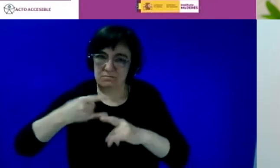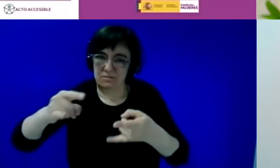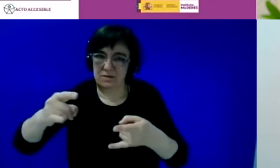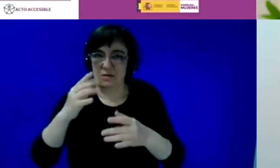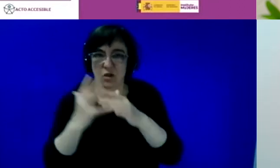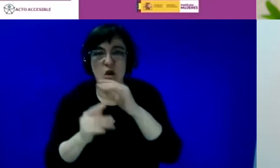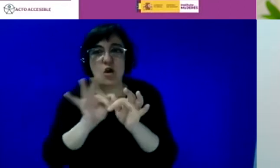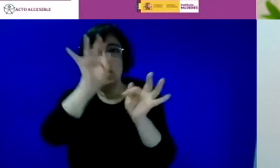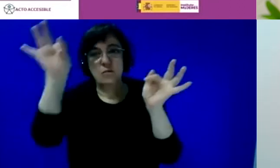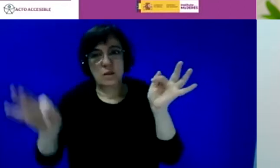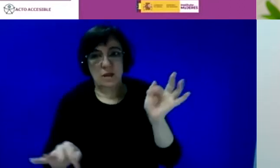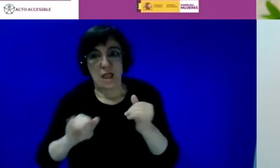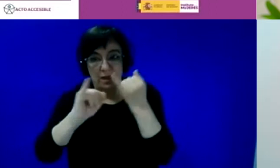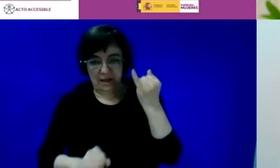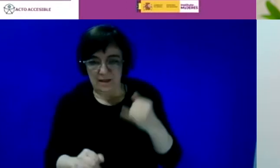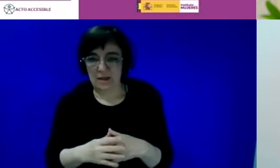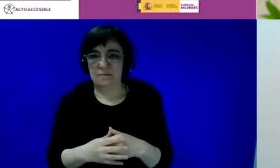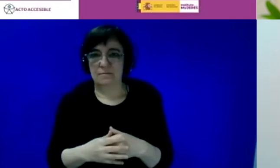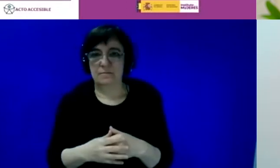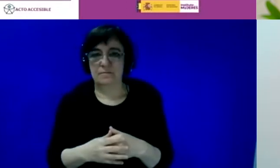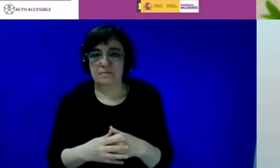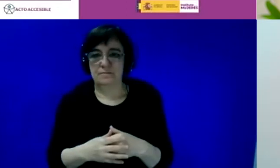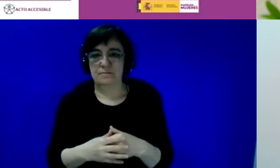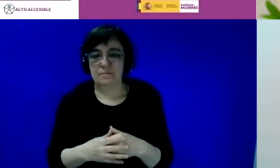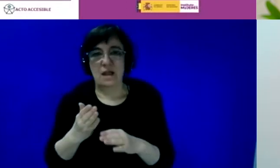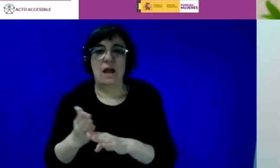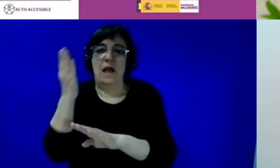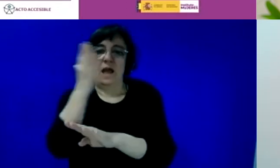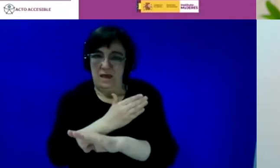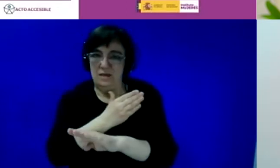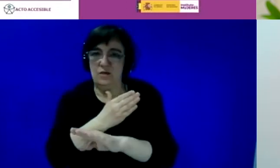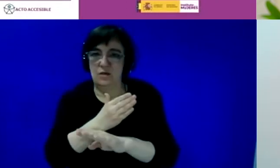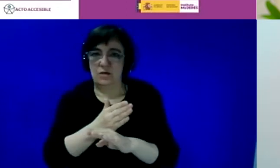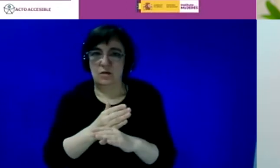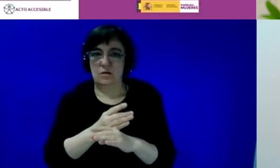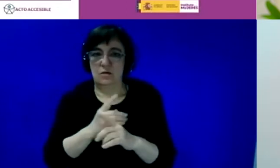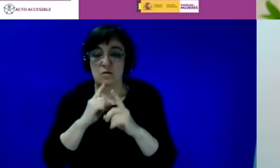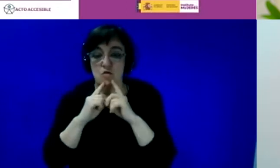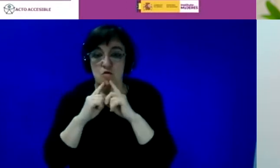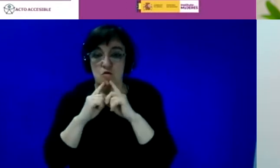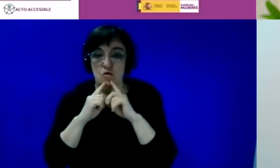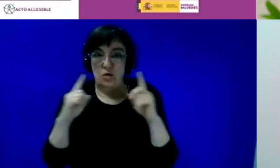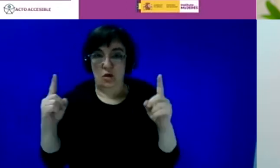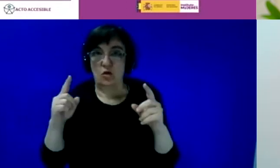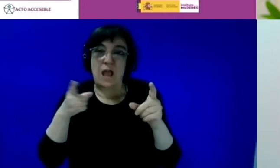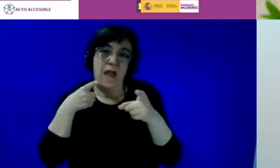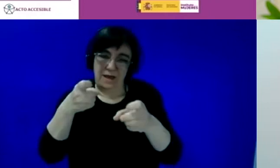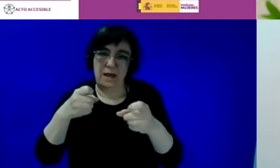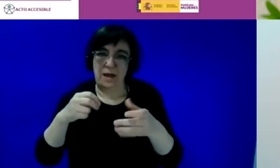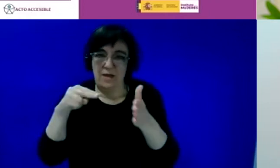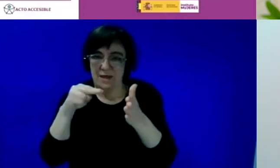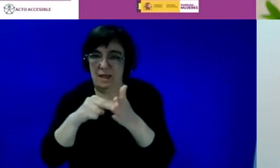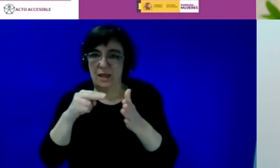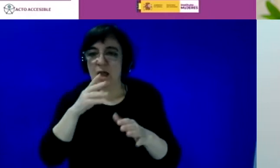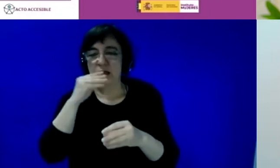that's during the crisis of the year of the crisis because of the Syrian war. That means a